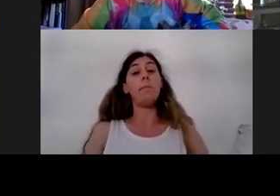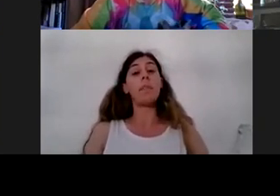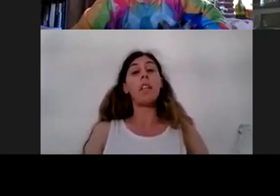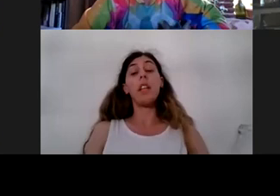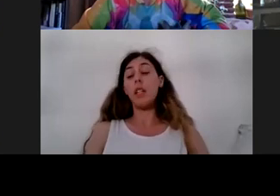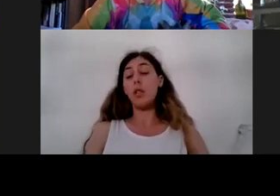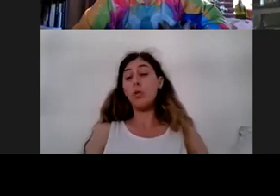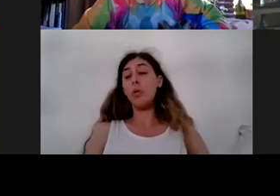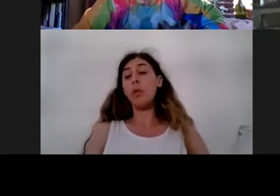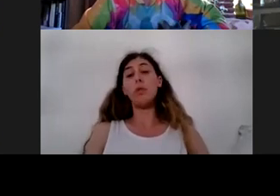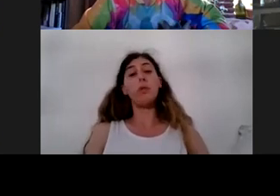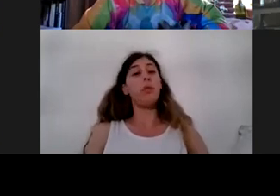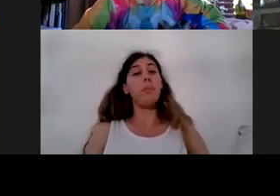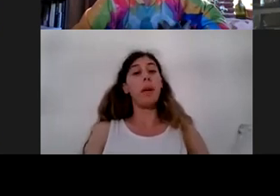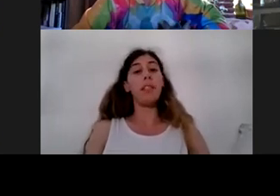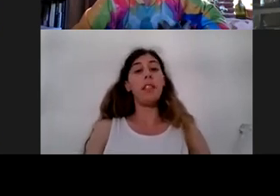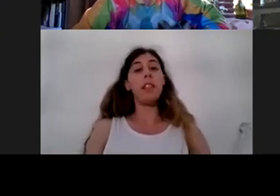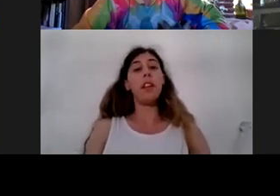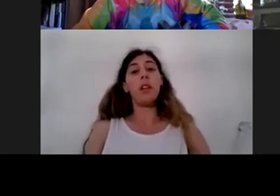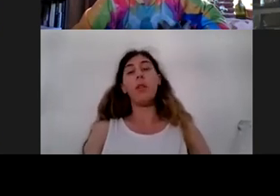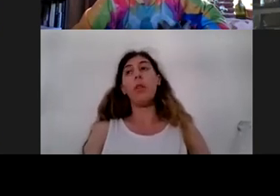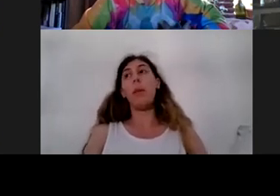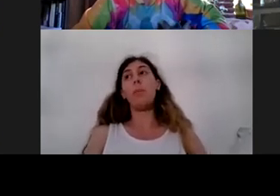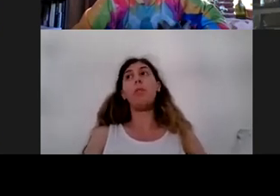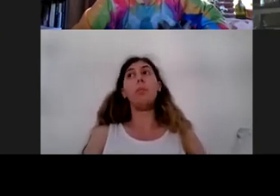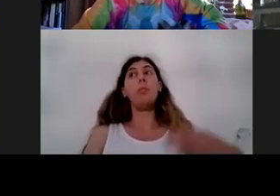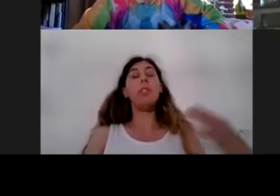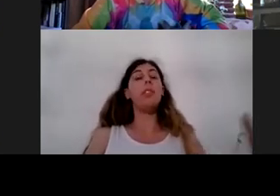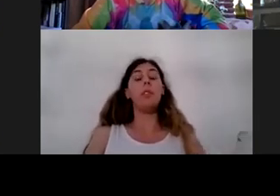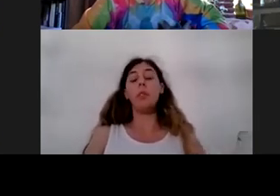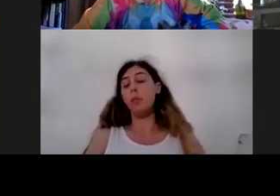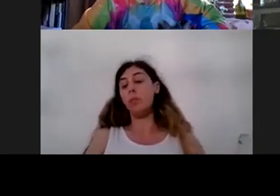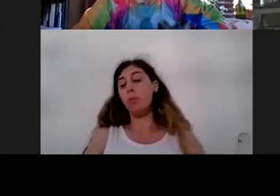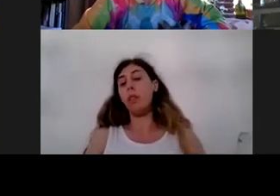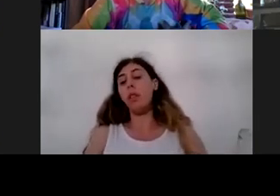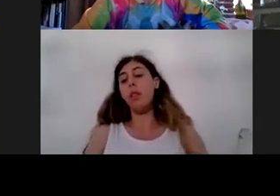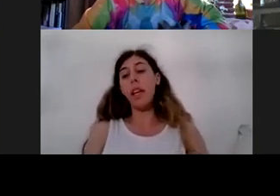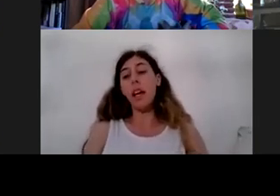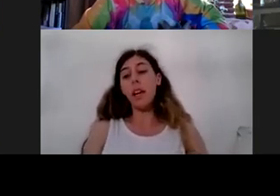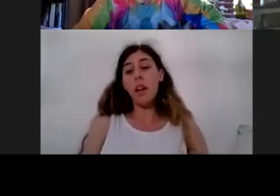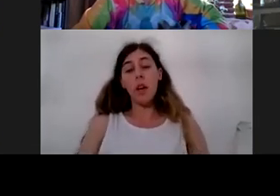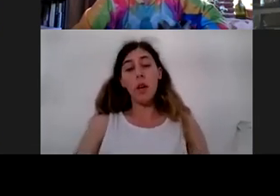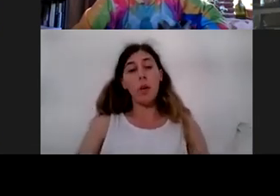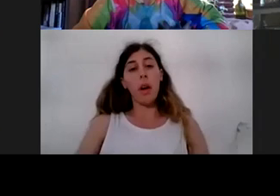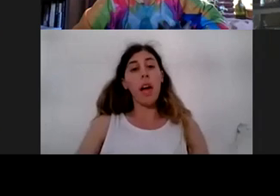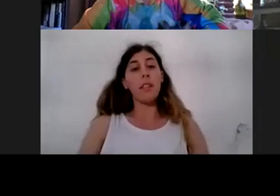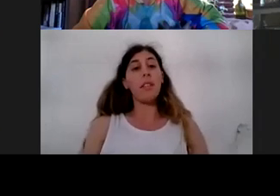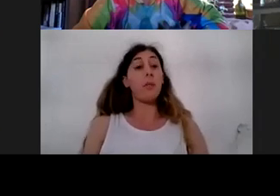discriminatory. And for example, gynecologists or GPs will do so.